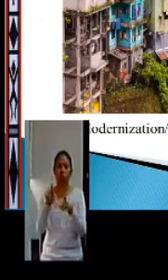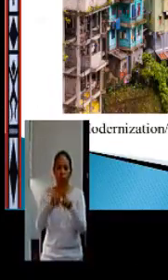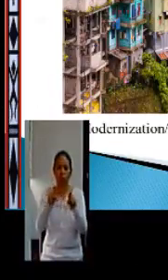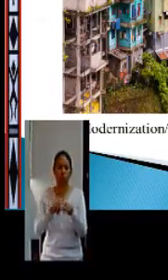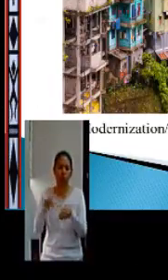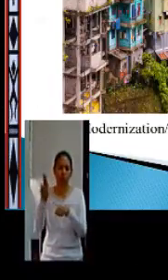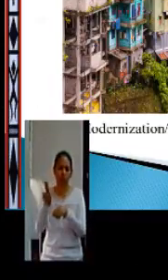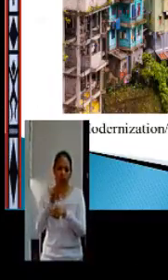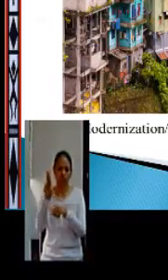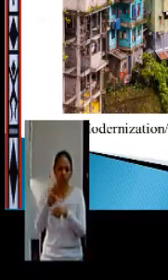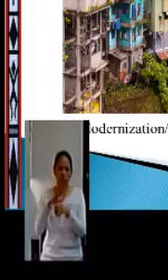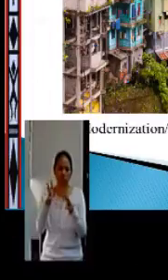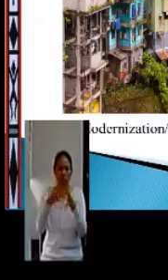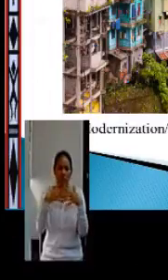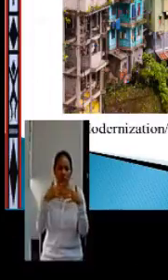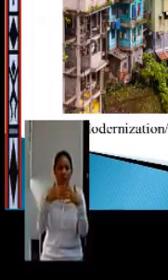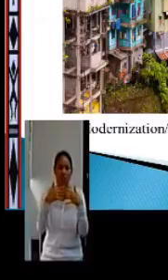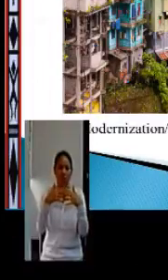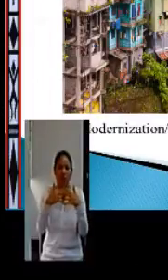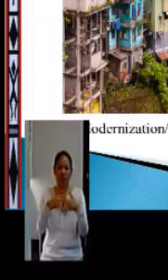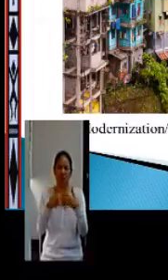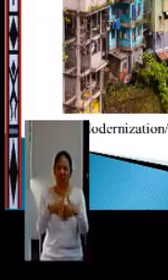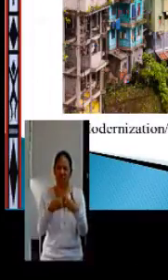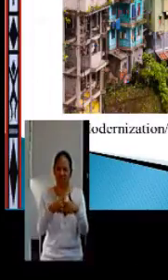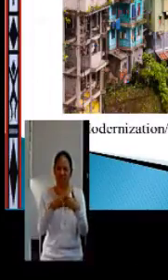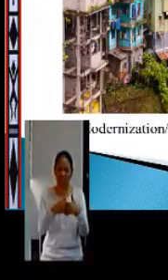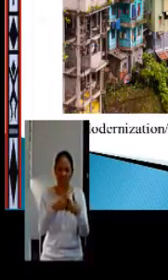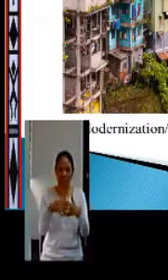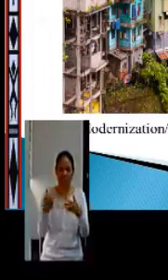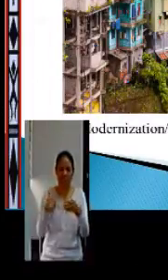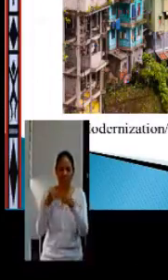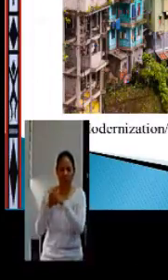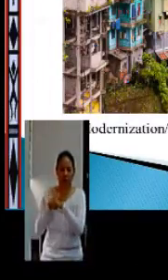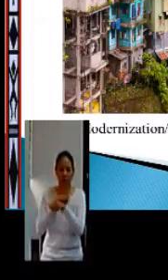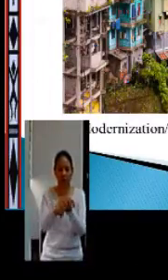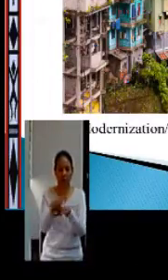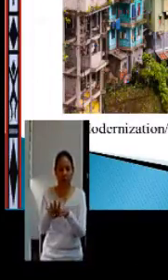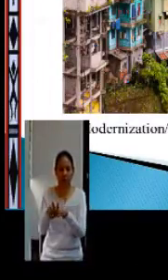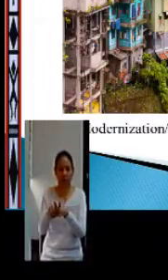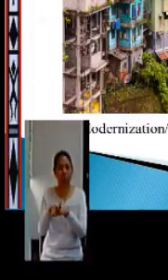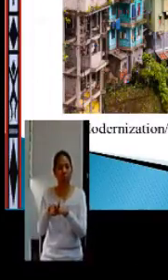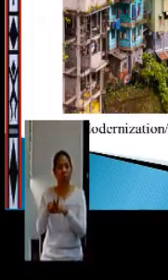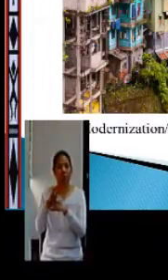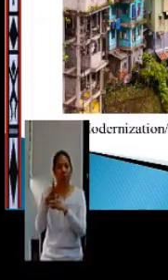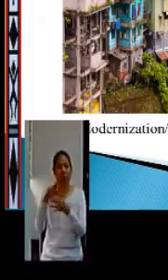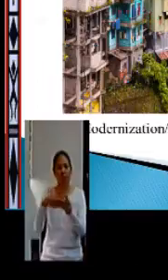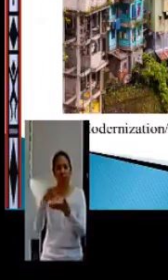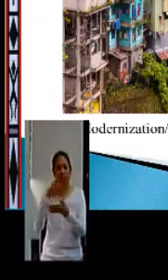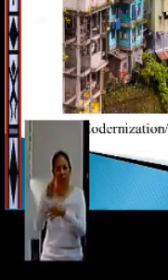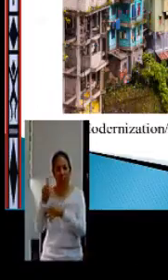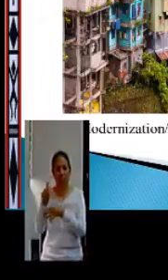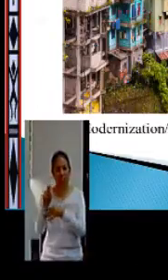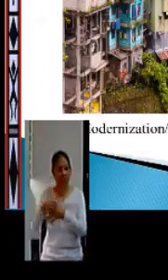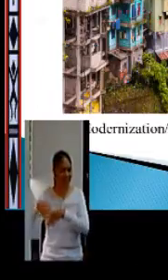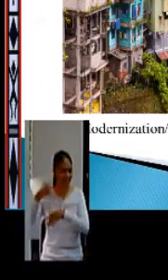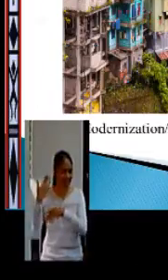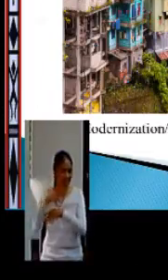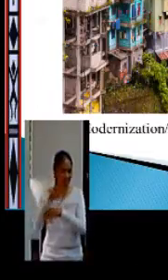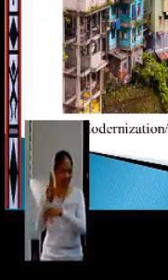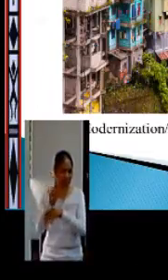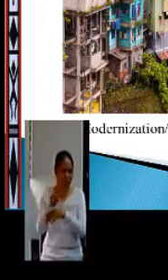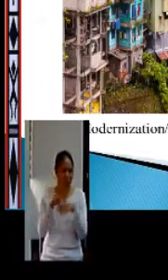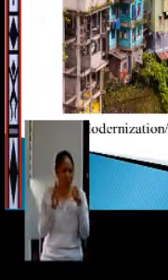our biodiversity. Like for example, in the use of a tractor. Noon, what we are using is human power and